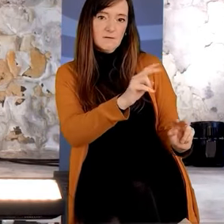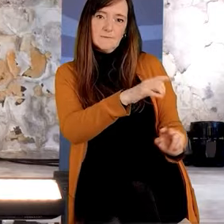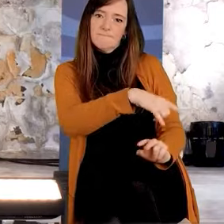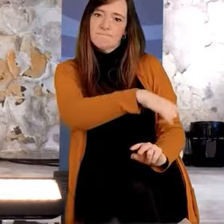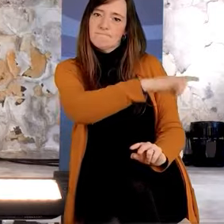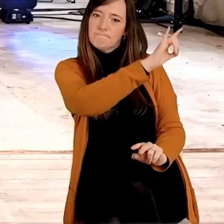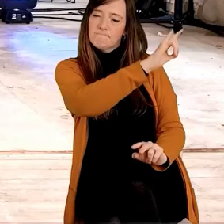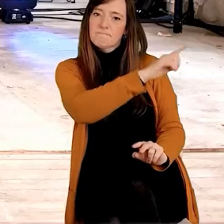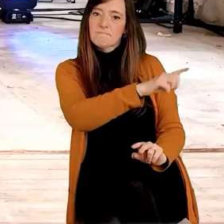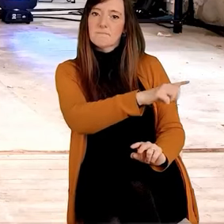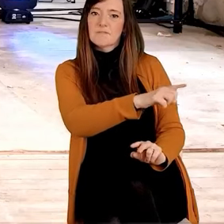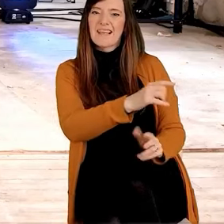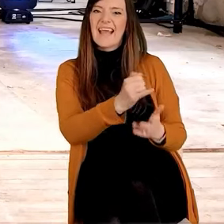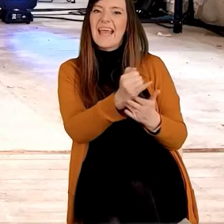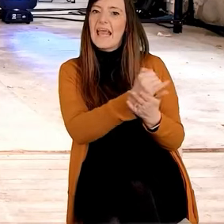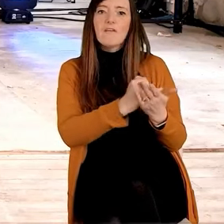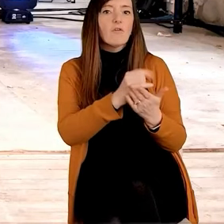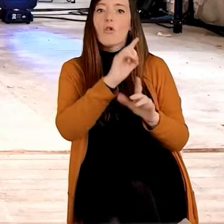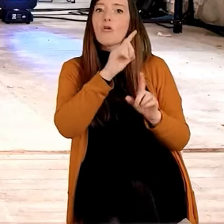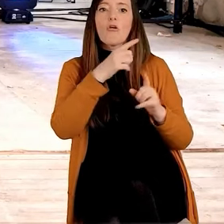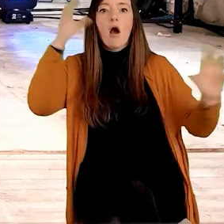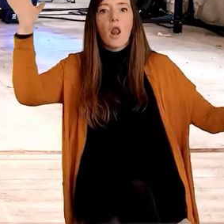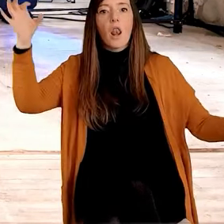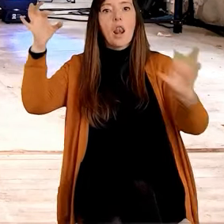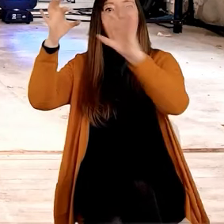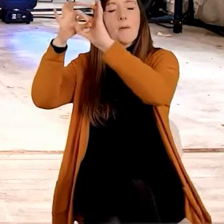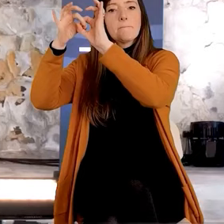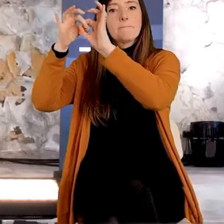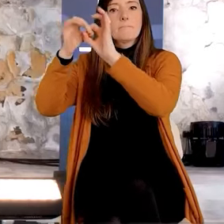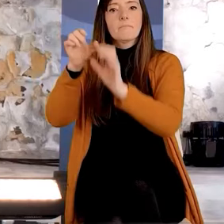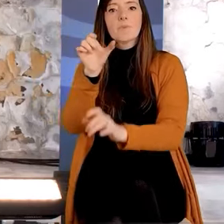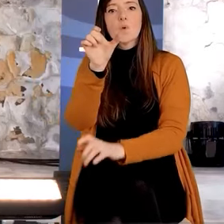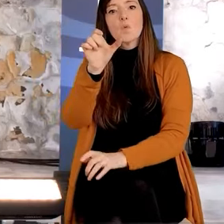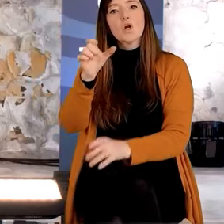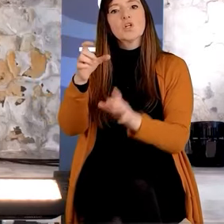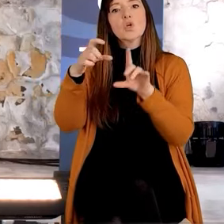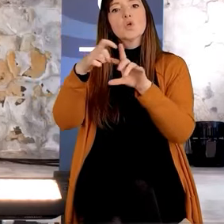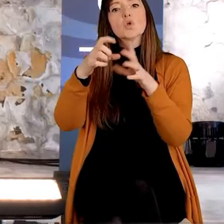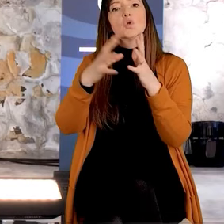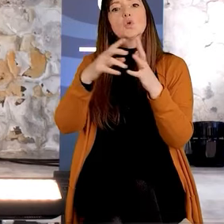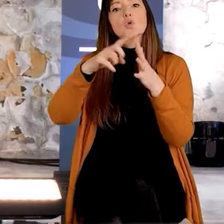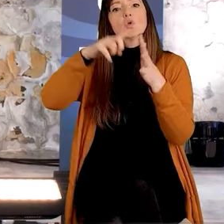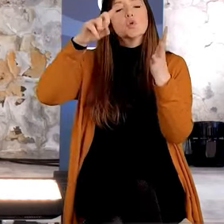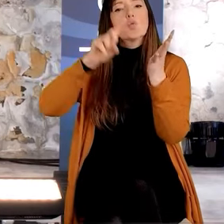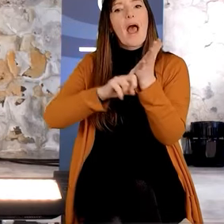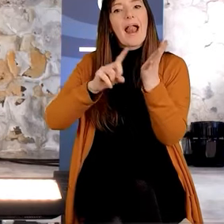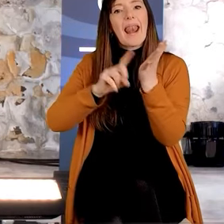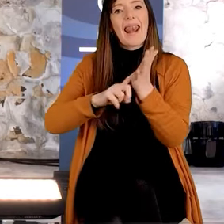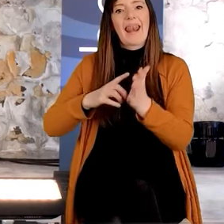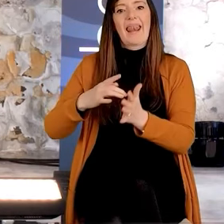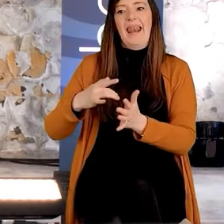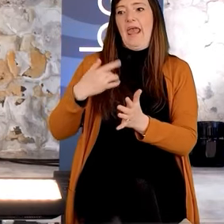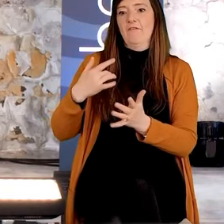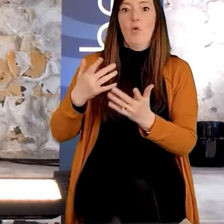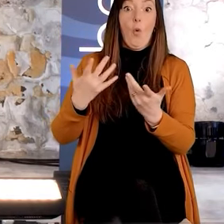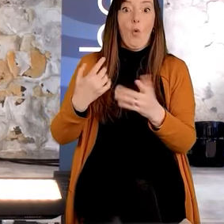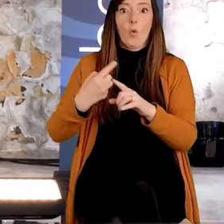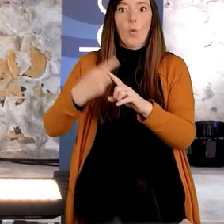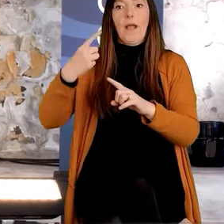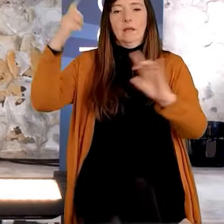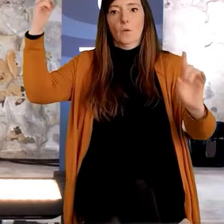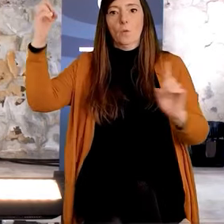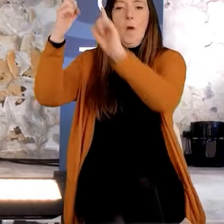God who does not delight in wickedness. He doesn't like it. Evil can't dwell with you. And the word dwell means even a fleeting